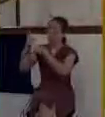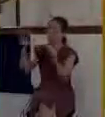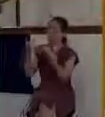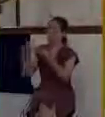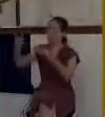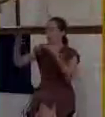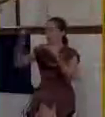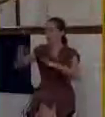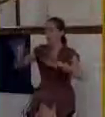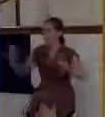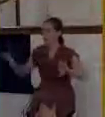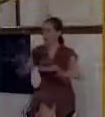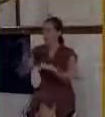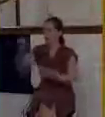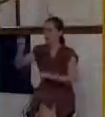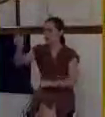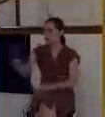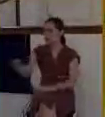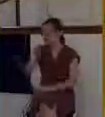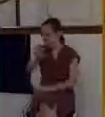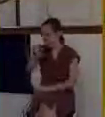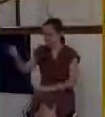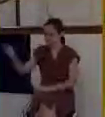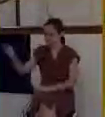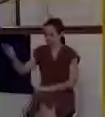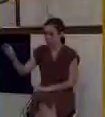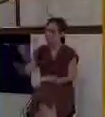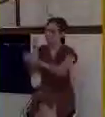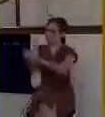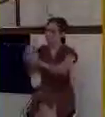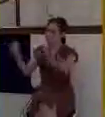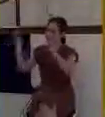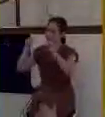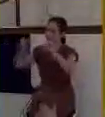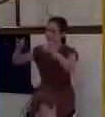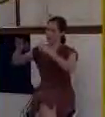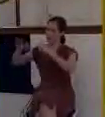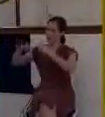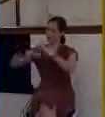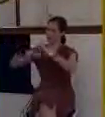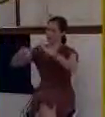I receive the gift of salvation that you offer to me.